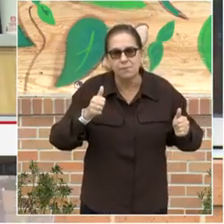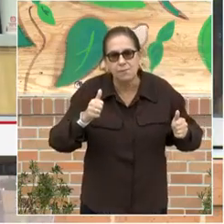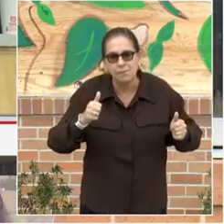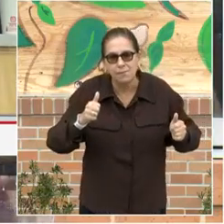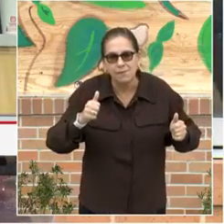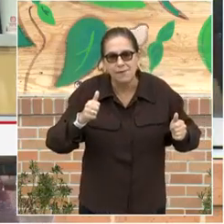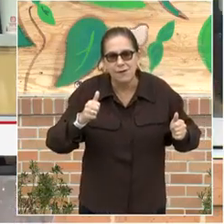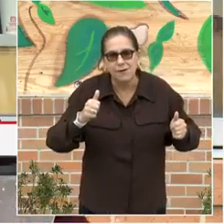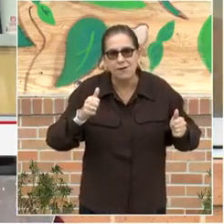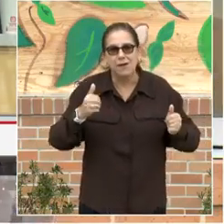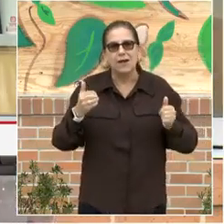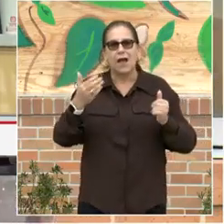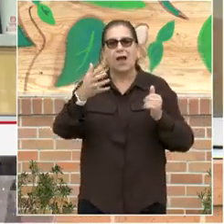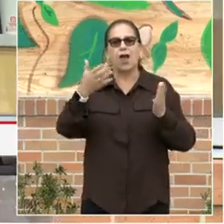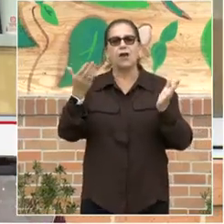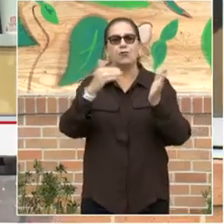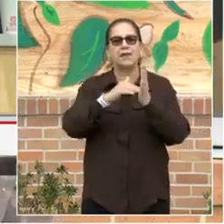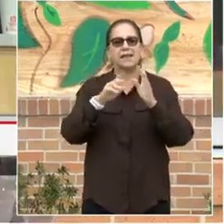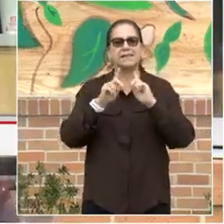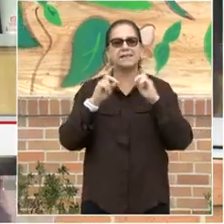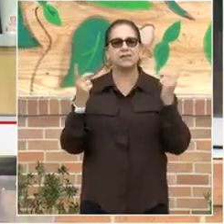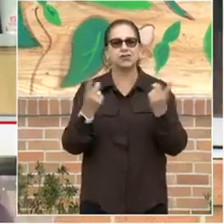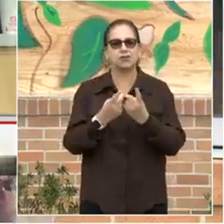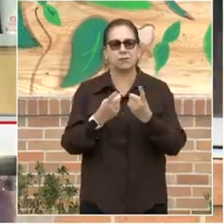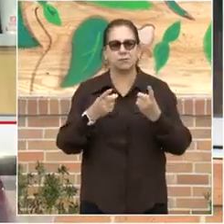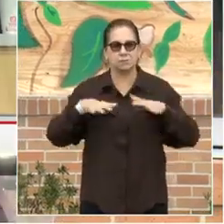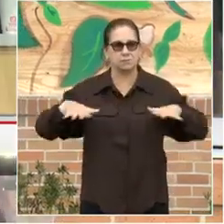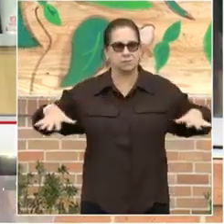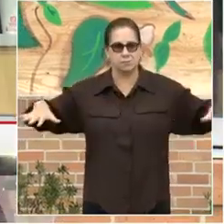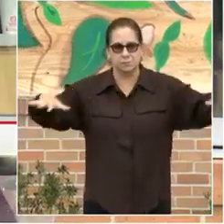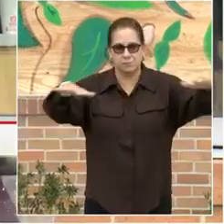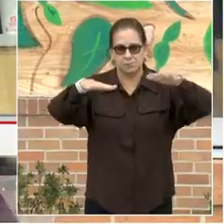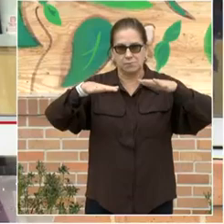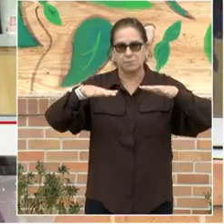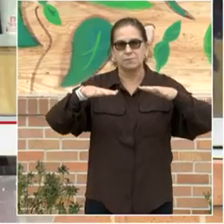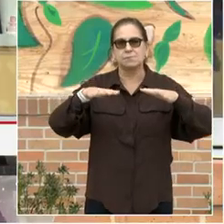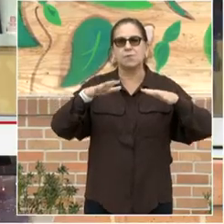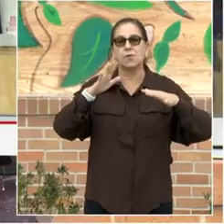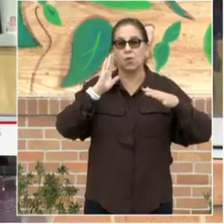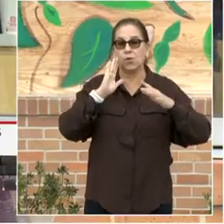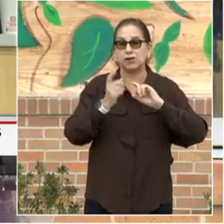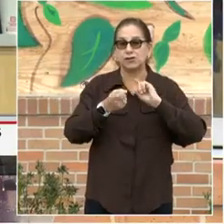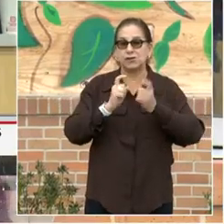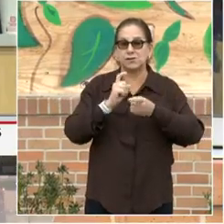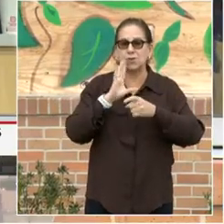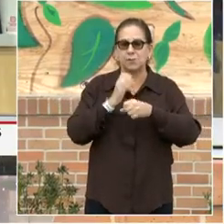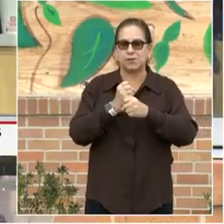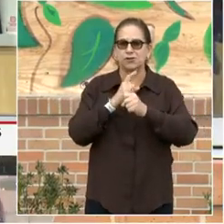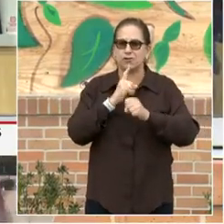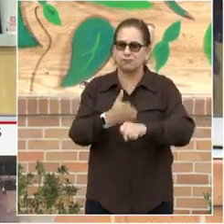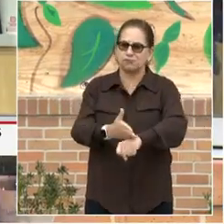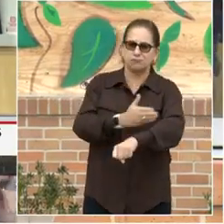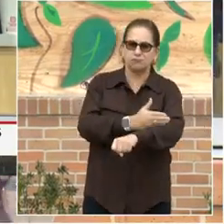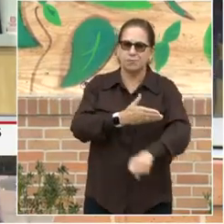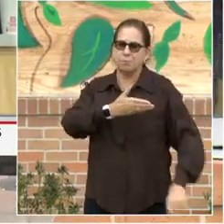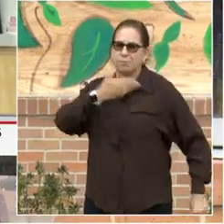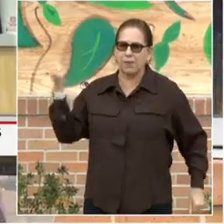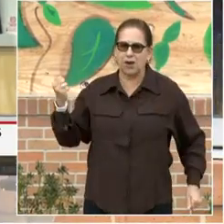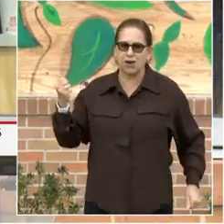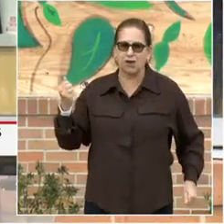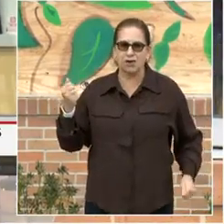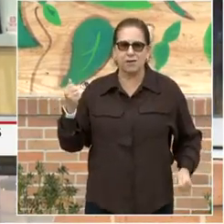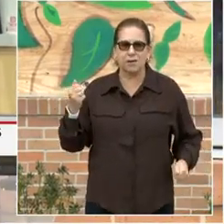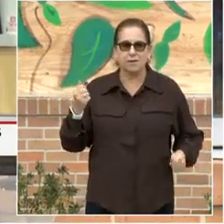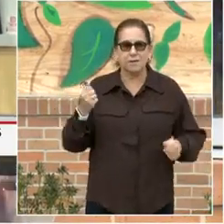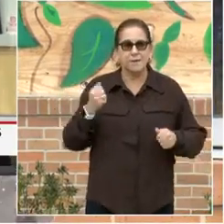not mean that it's going to come to this specific way. So we need you all to come together. Tell the powers that be exactly what you want to